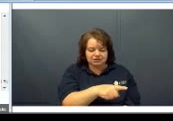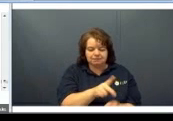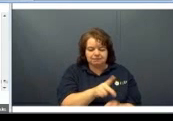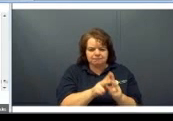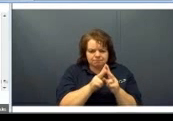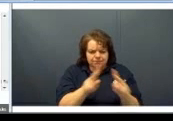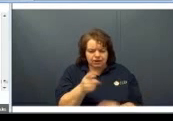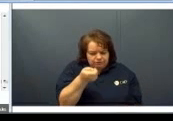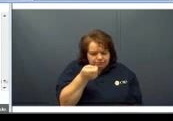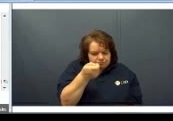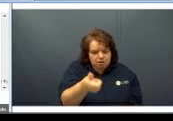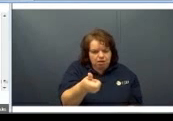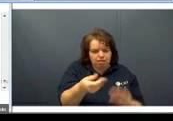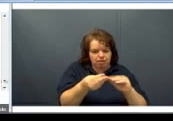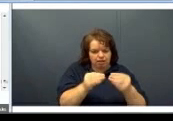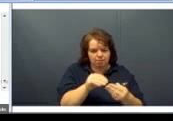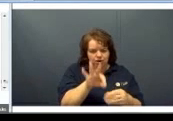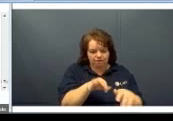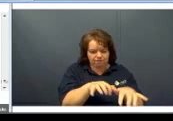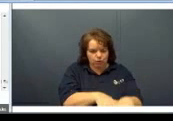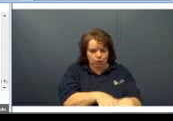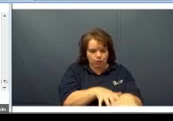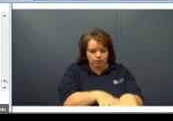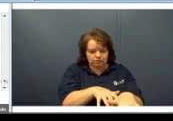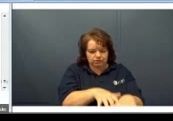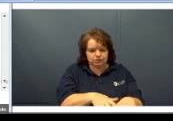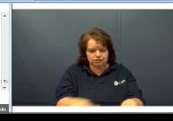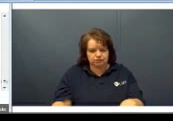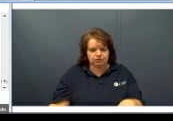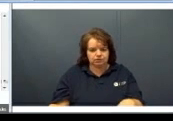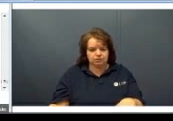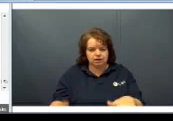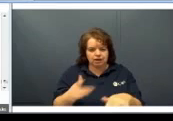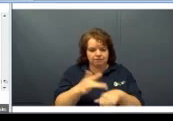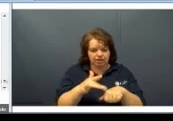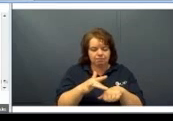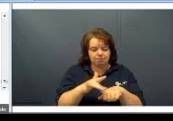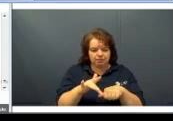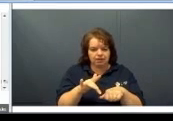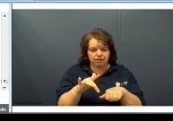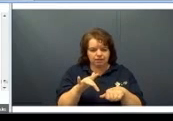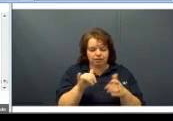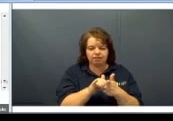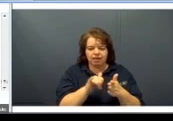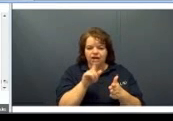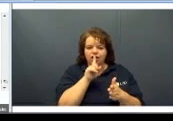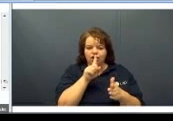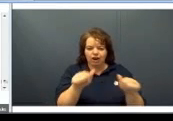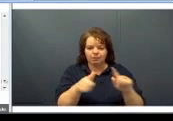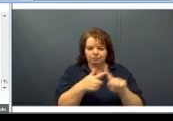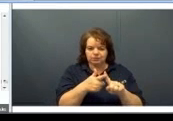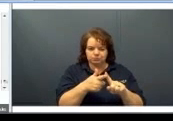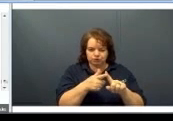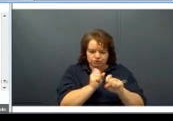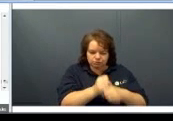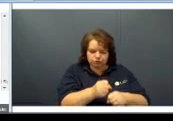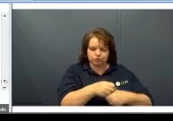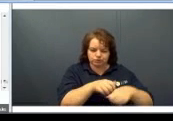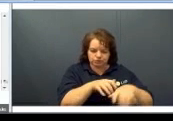89.5% accuracy. You're looking at a very small number of court stenographers